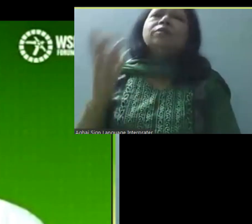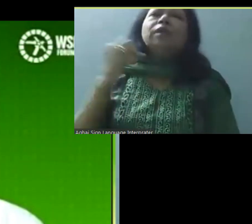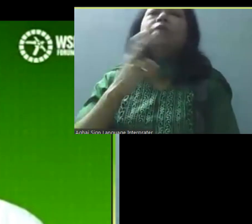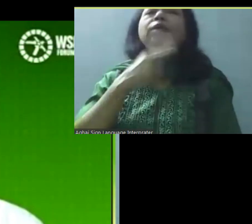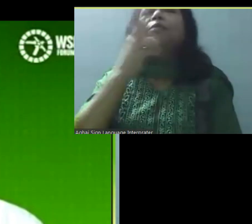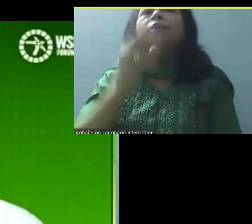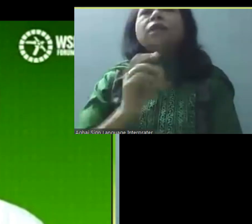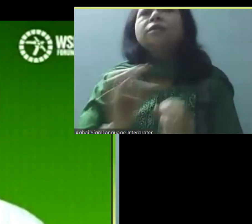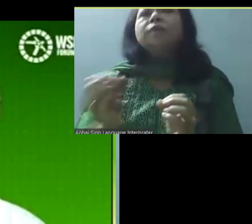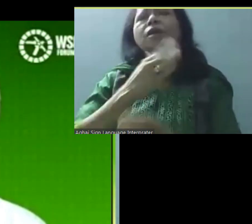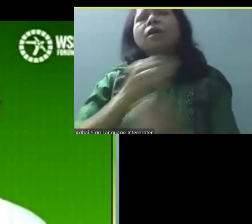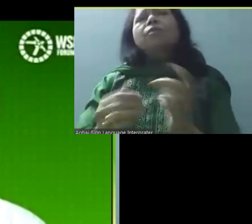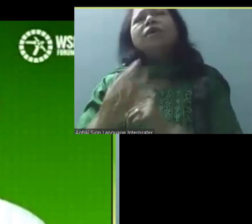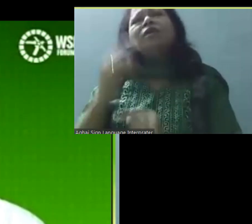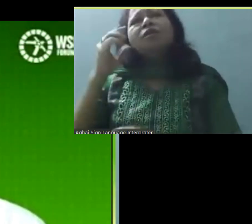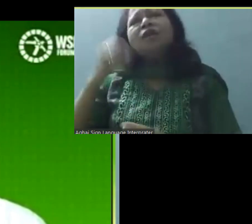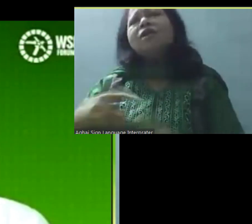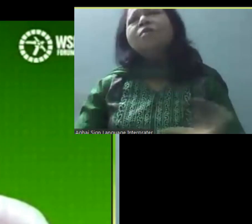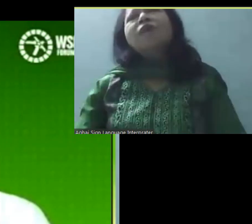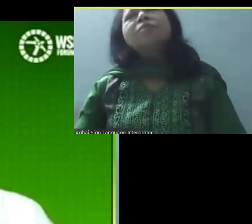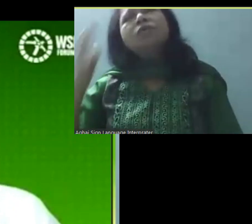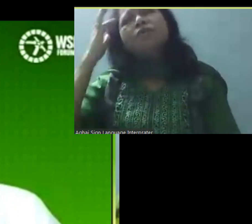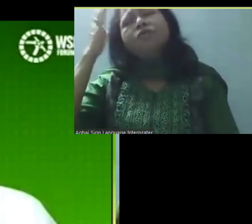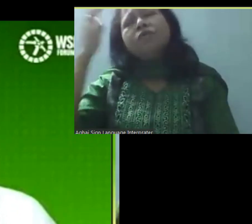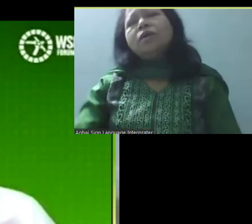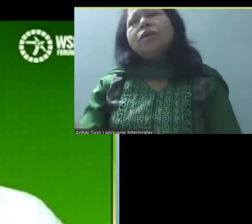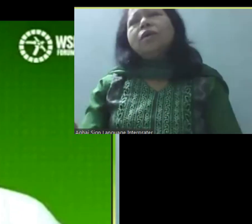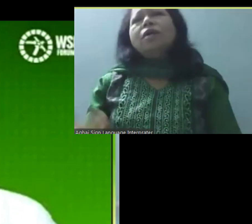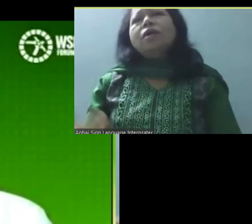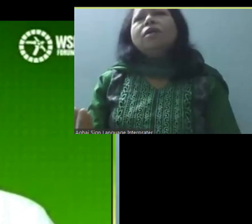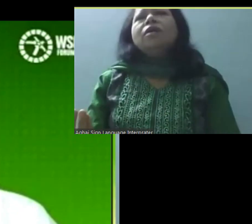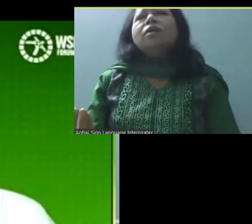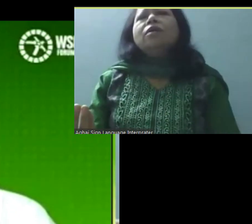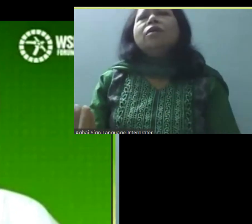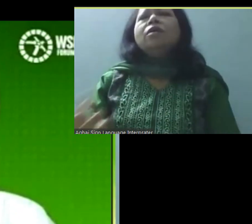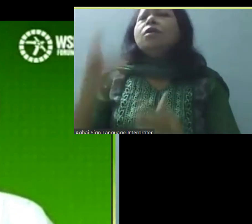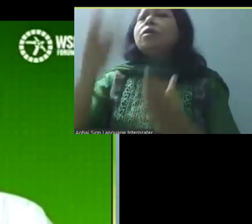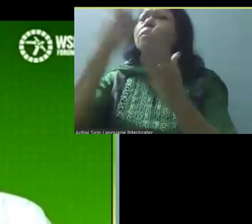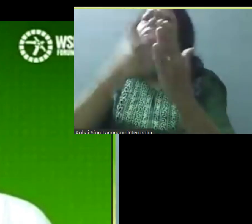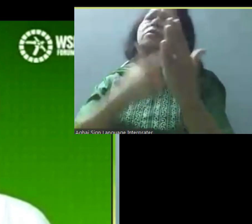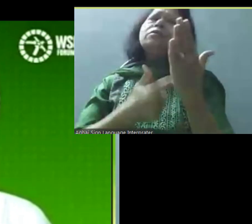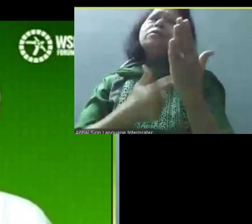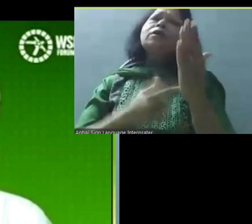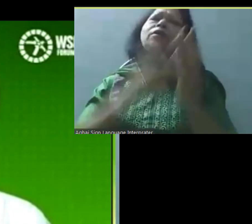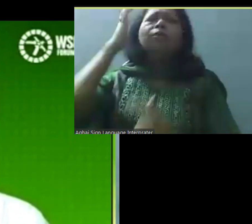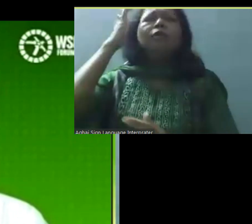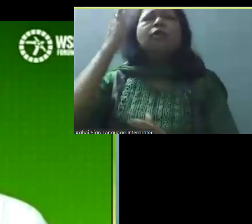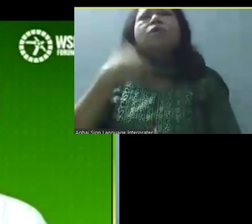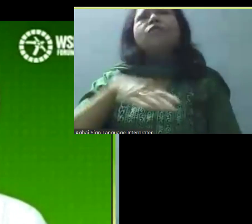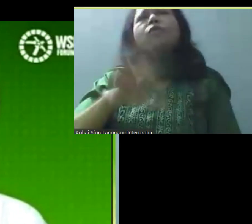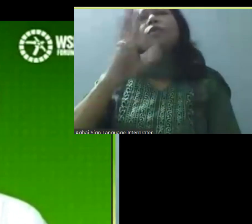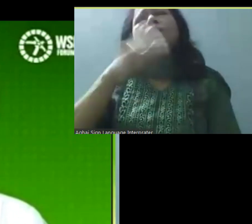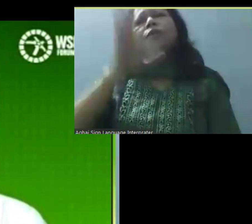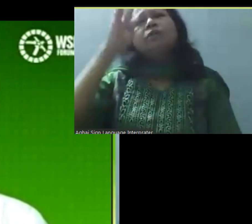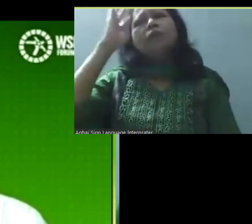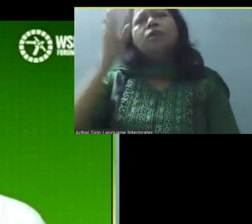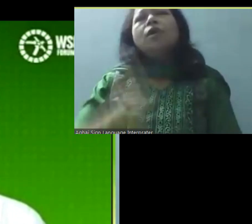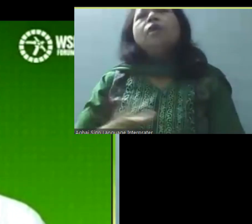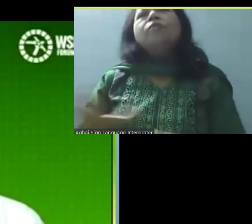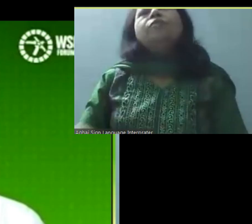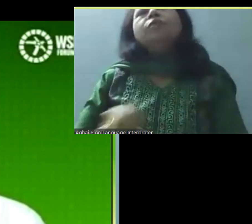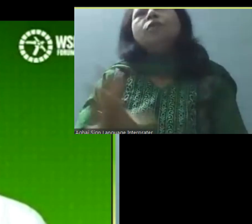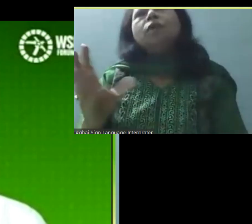locomotor disabilities. And the list could go on. Insufficient advisory materials have been made available